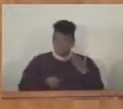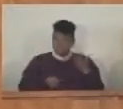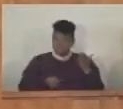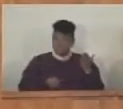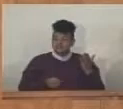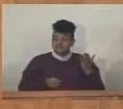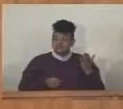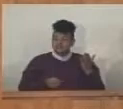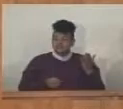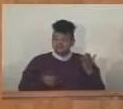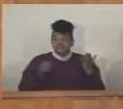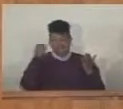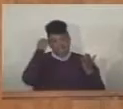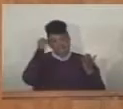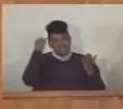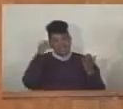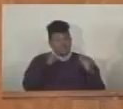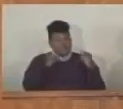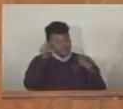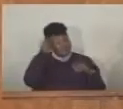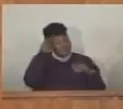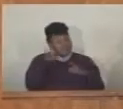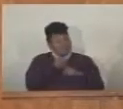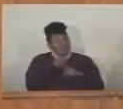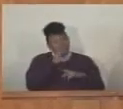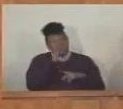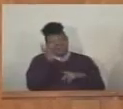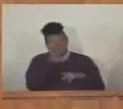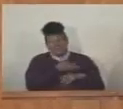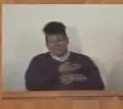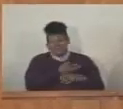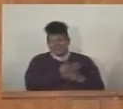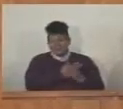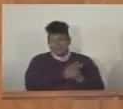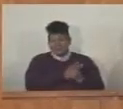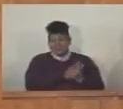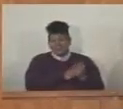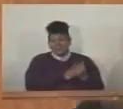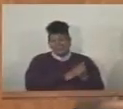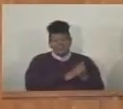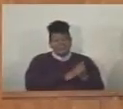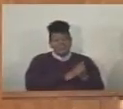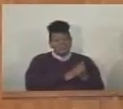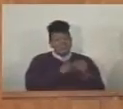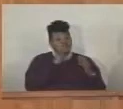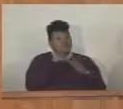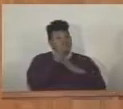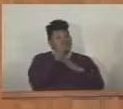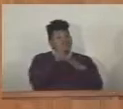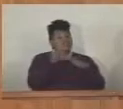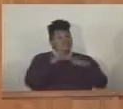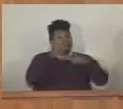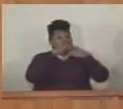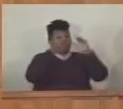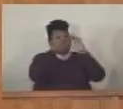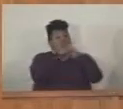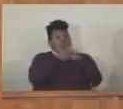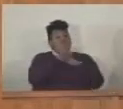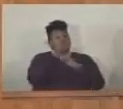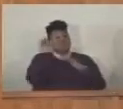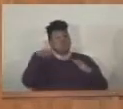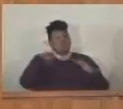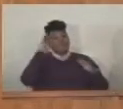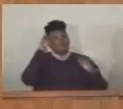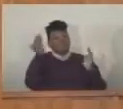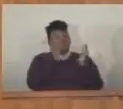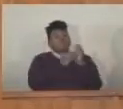proposals and ideas which the government has neglected and which has led to an increase in the murder rate. And I'm going to repeat